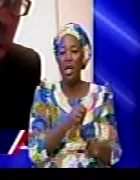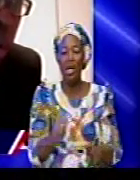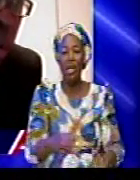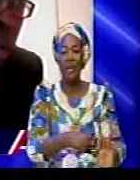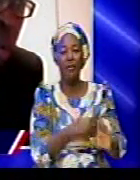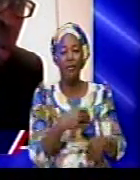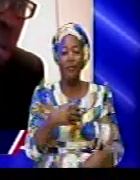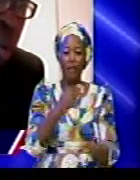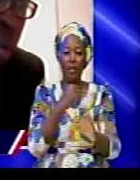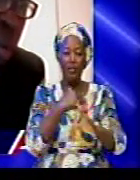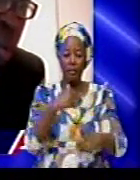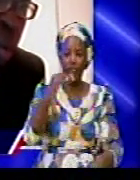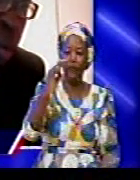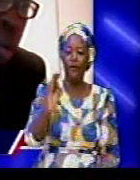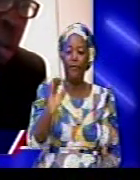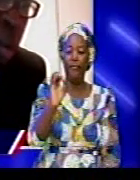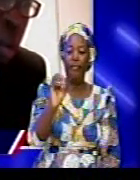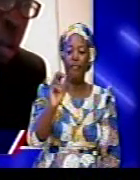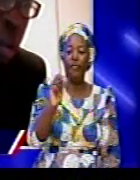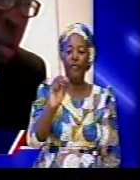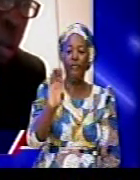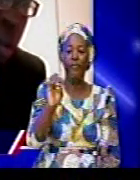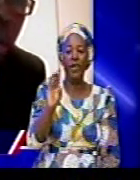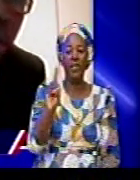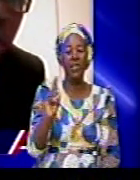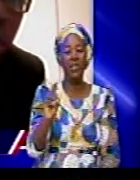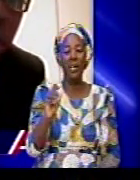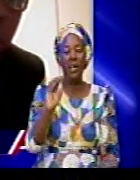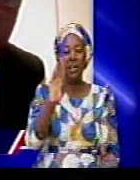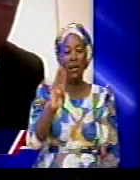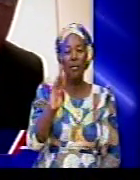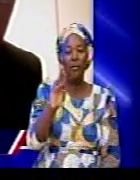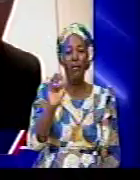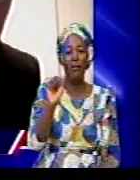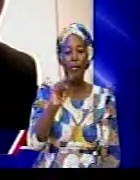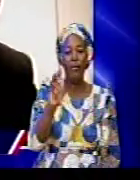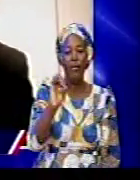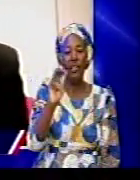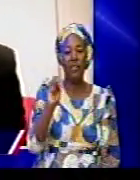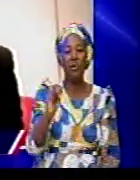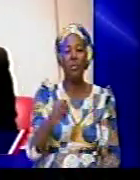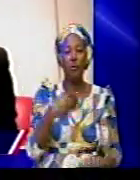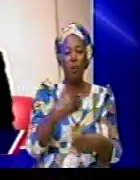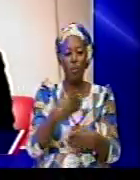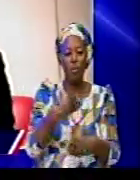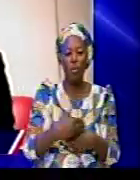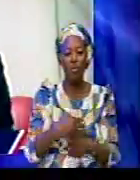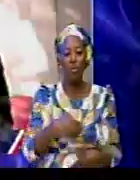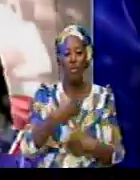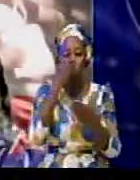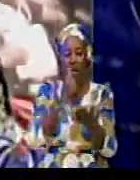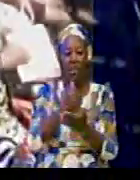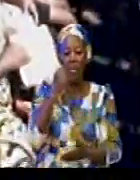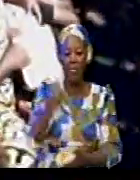thee unto the people a faced brazen wall. I'm waiting for your amen.